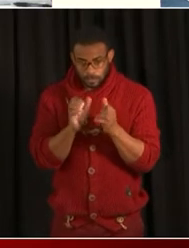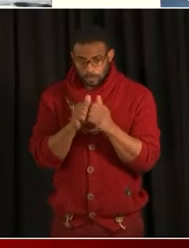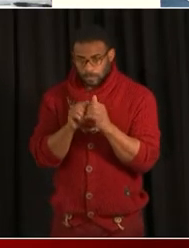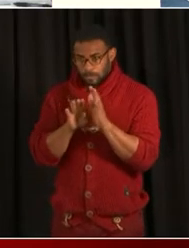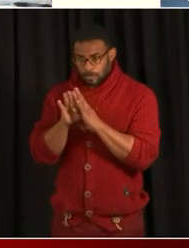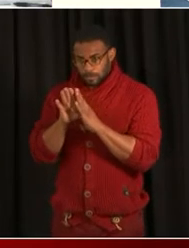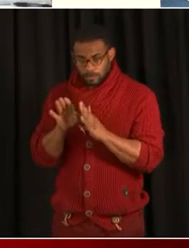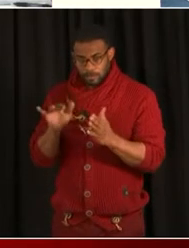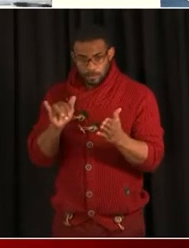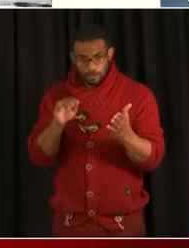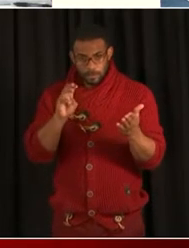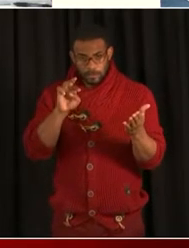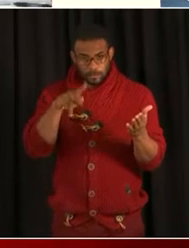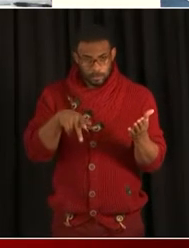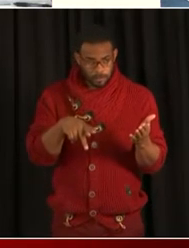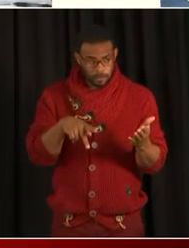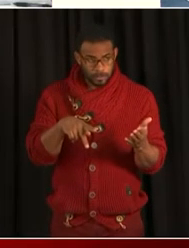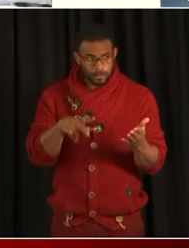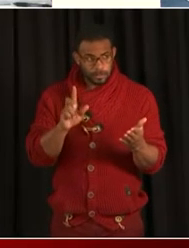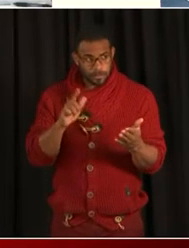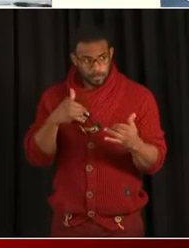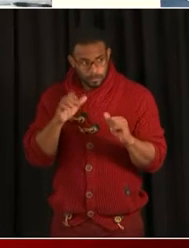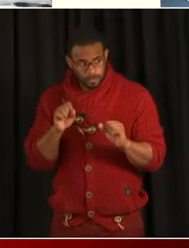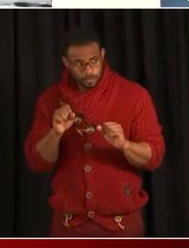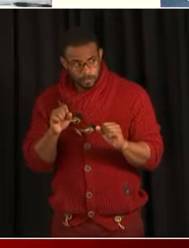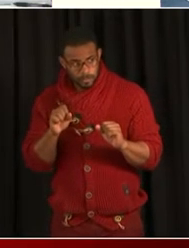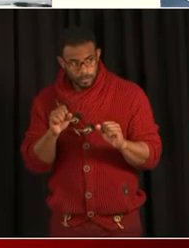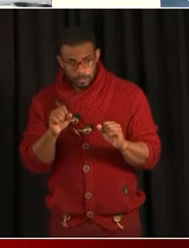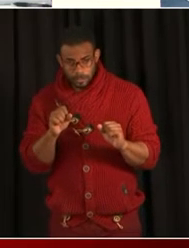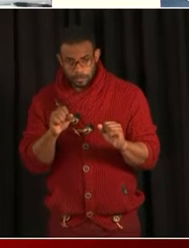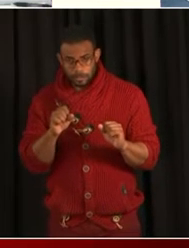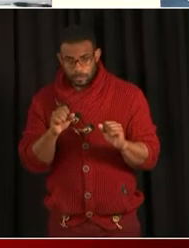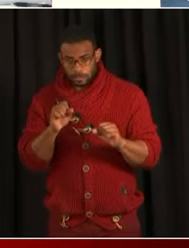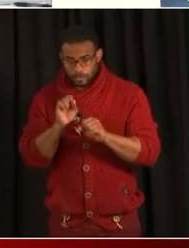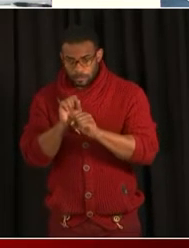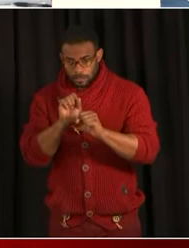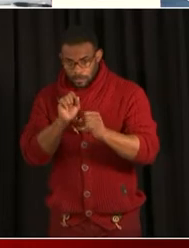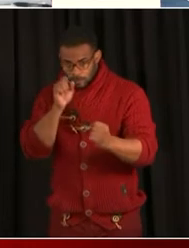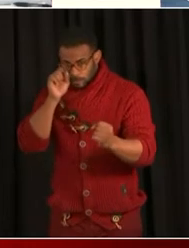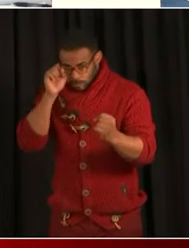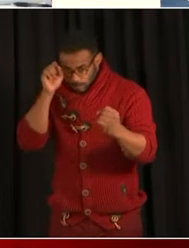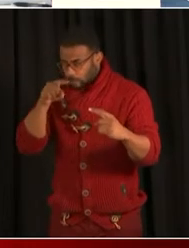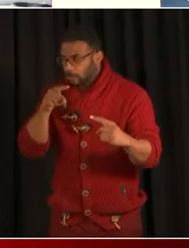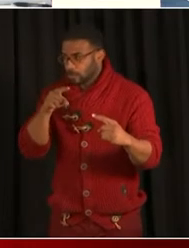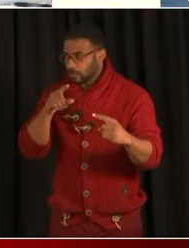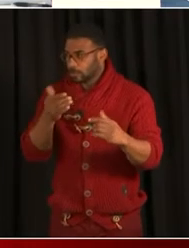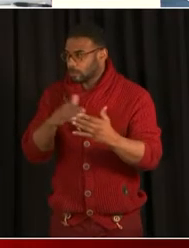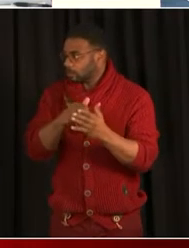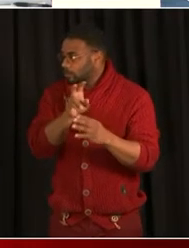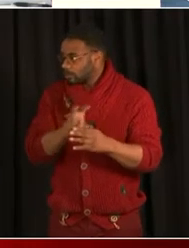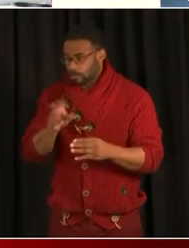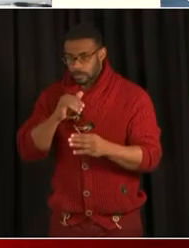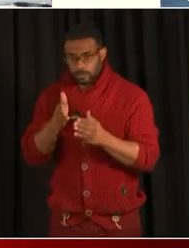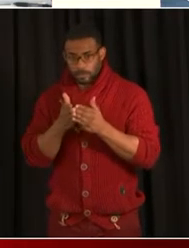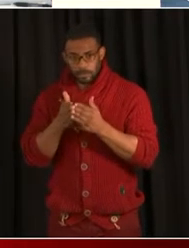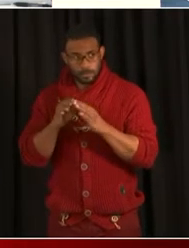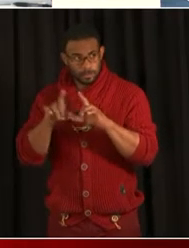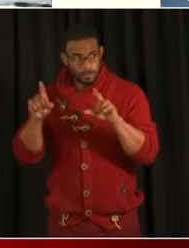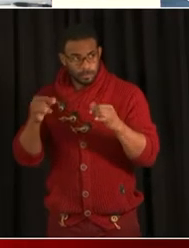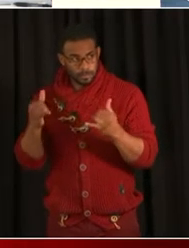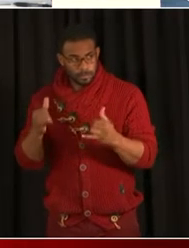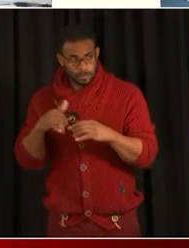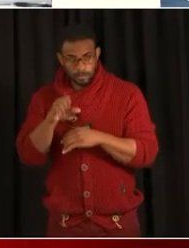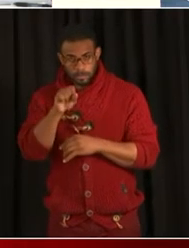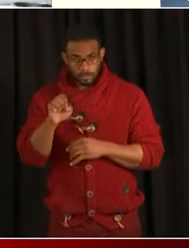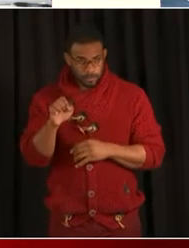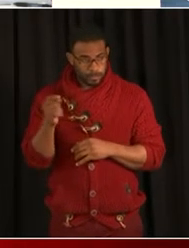relationships with the developers like MRP, where we can work in tandem and relocate our shipping container, which is now